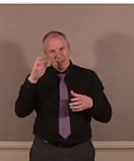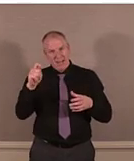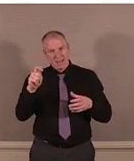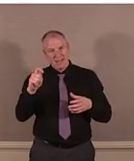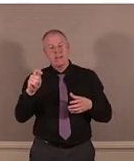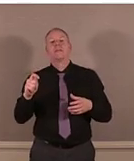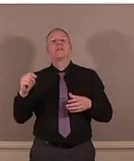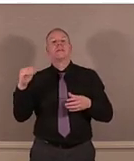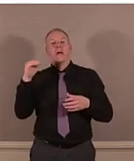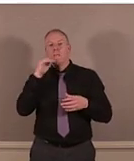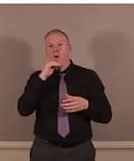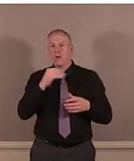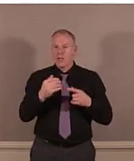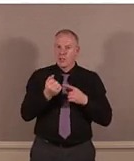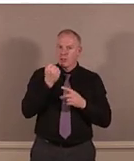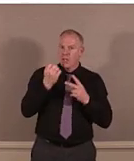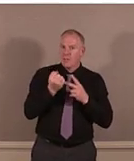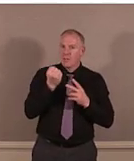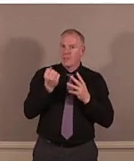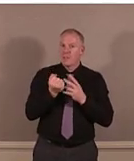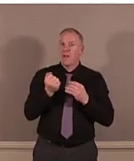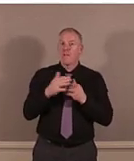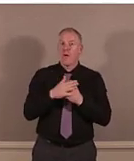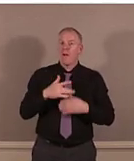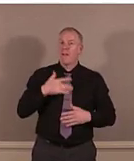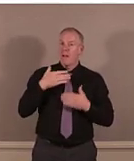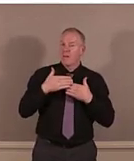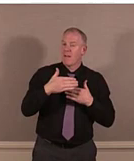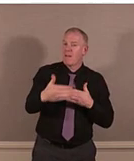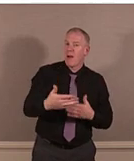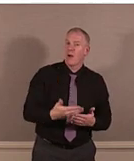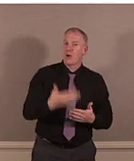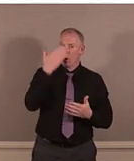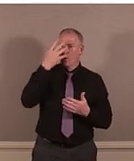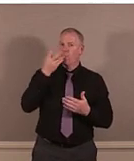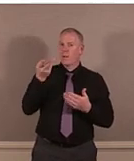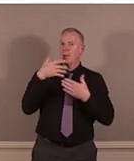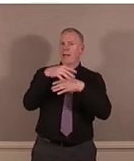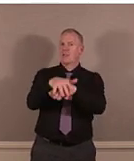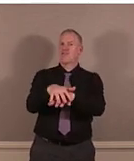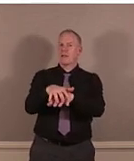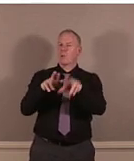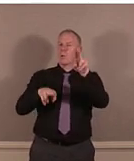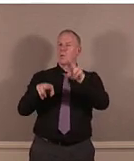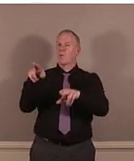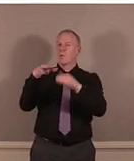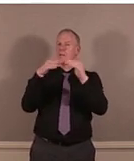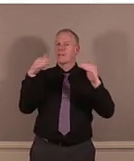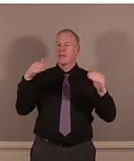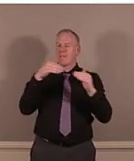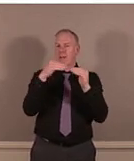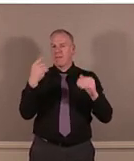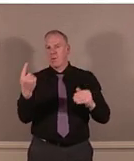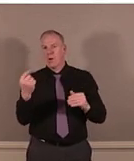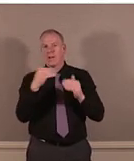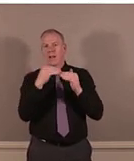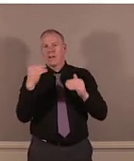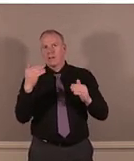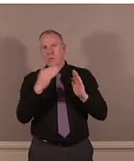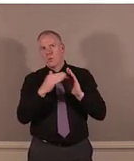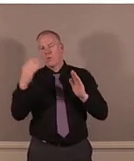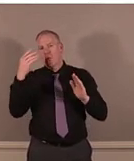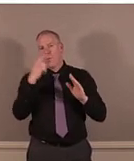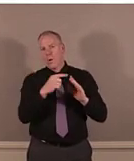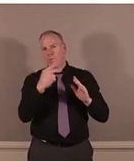competencies for lifelong learning are now integrated and will be integrated in the new standards for the level 1 to level